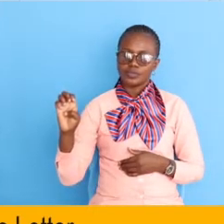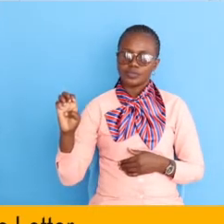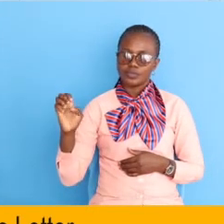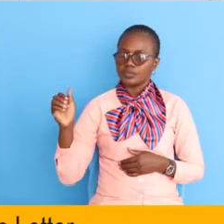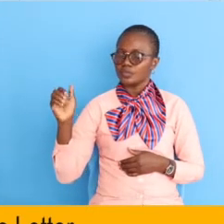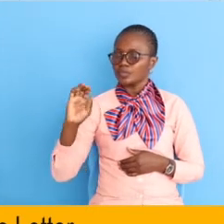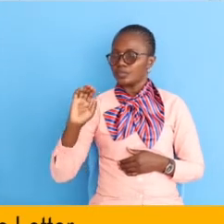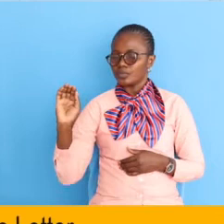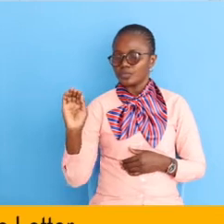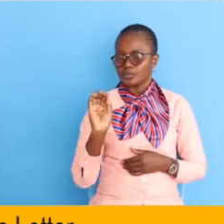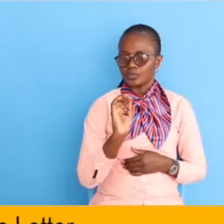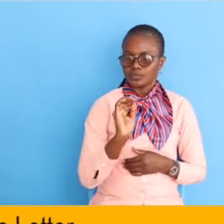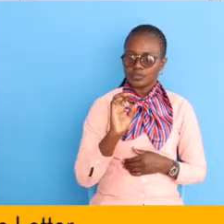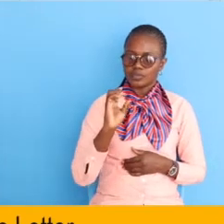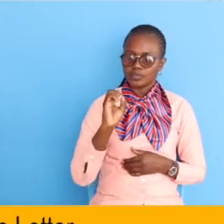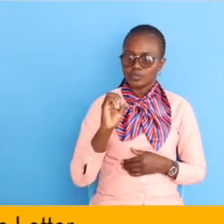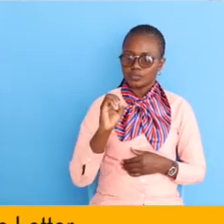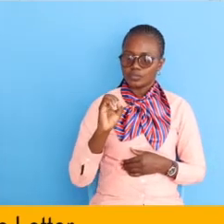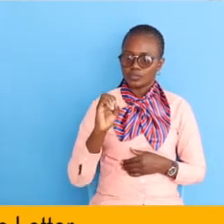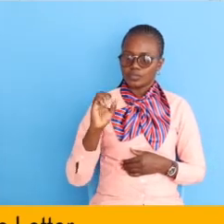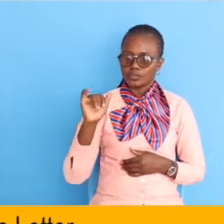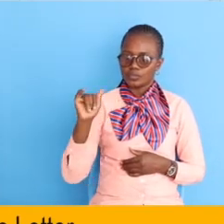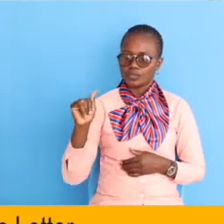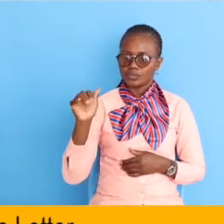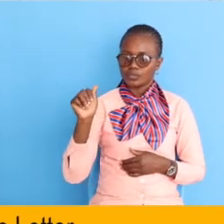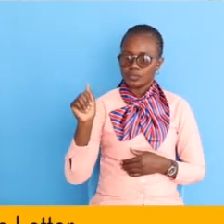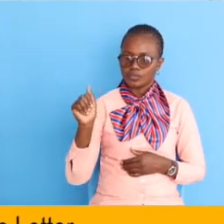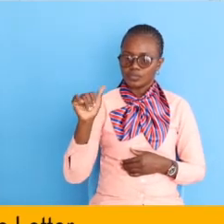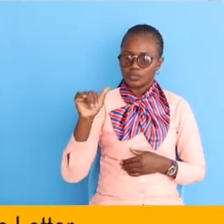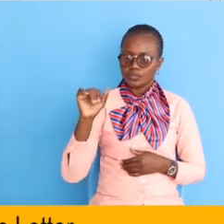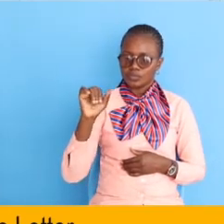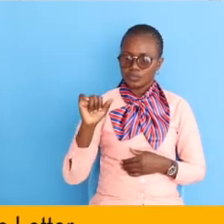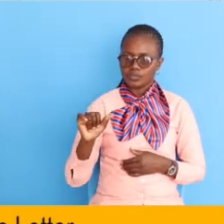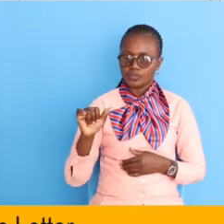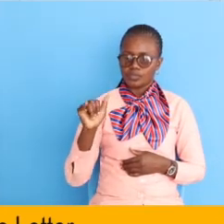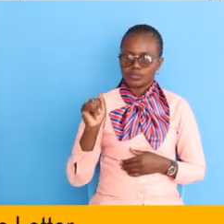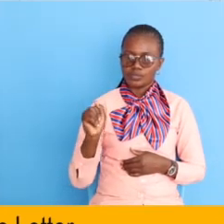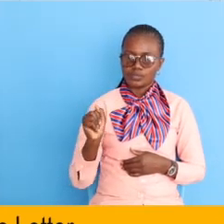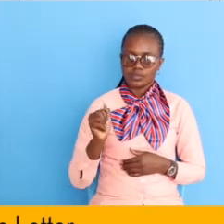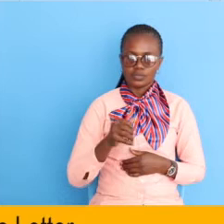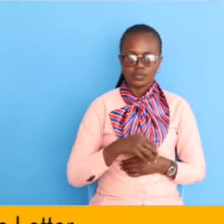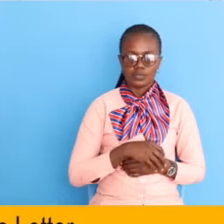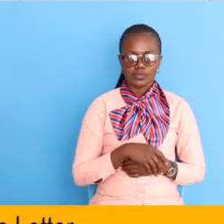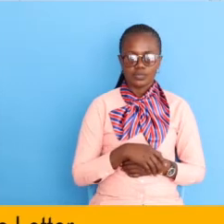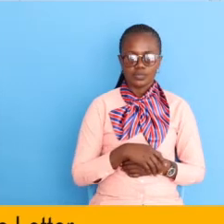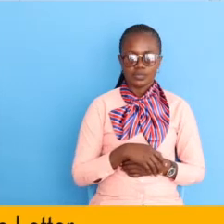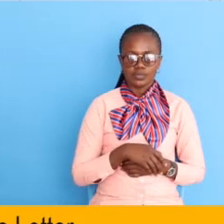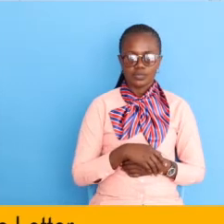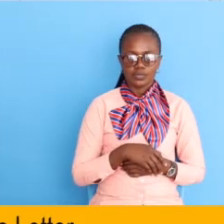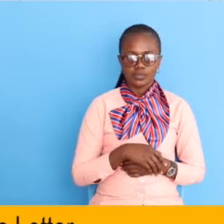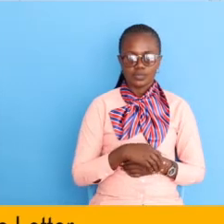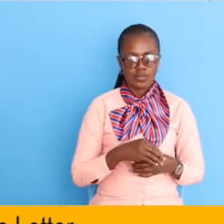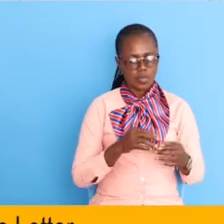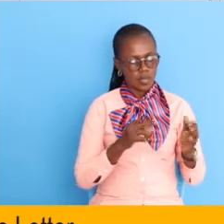Oyaya. So altogether, these aspects, number 7,